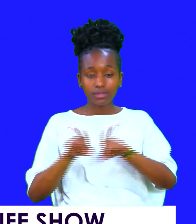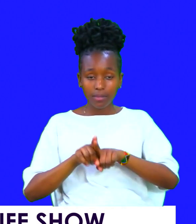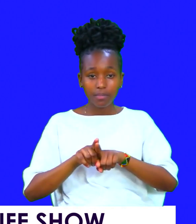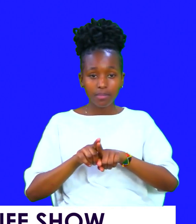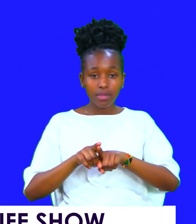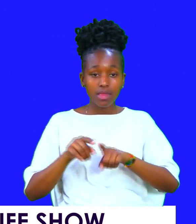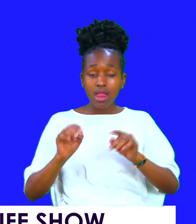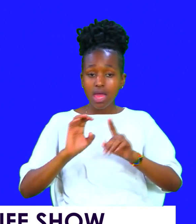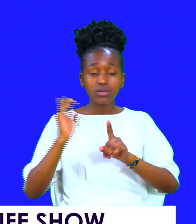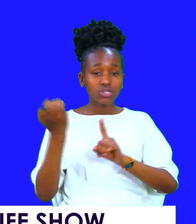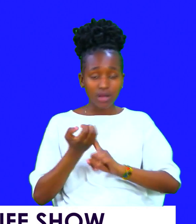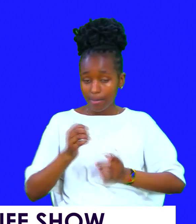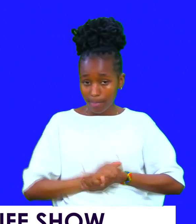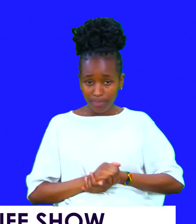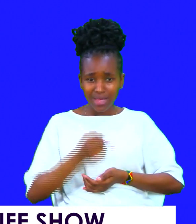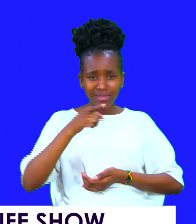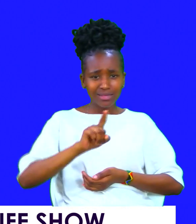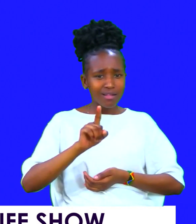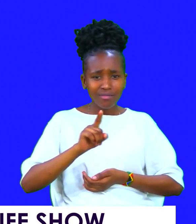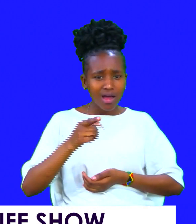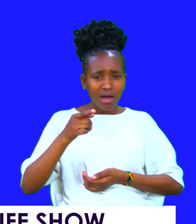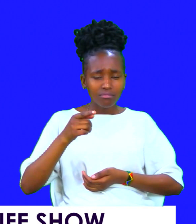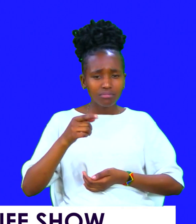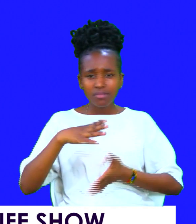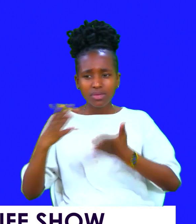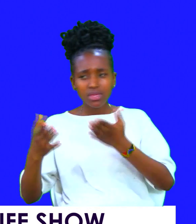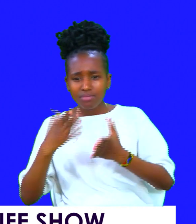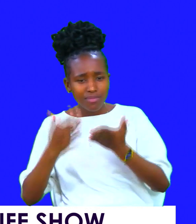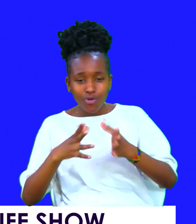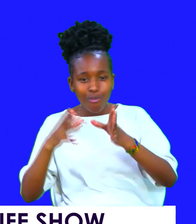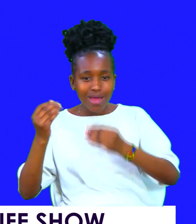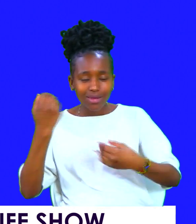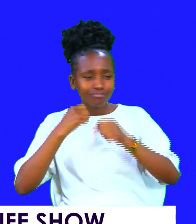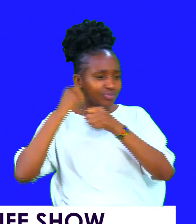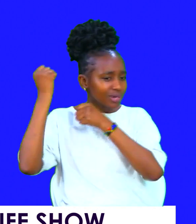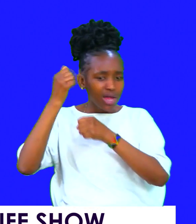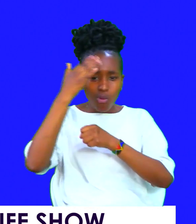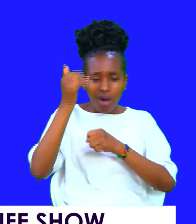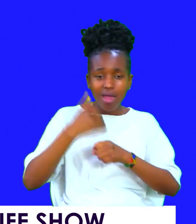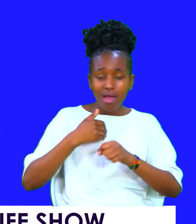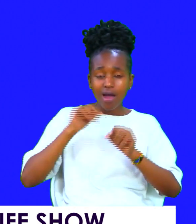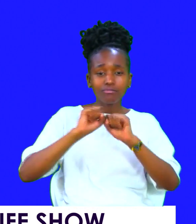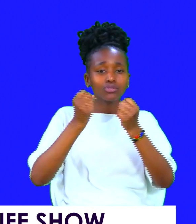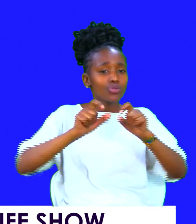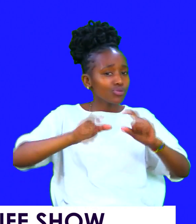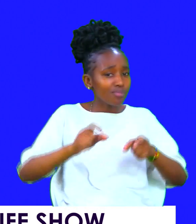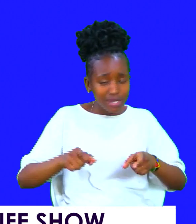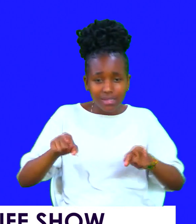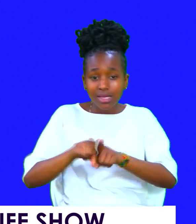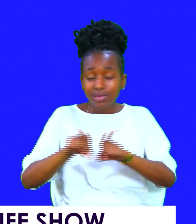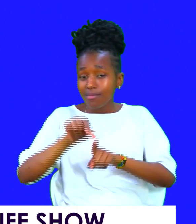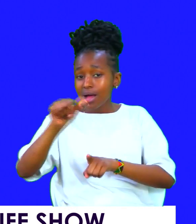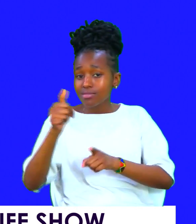Why should you commit suicide? Because of social media, because of gossip, because